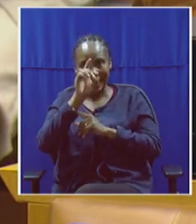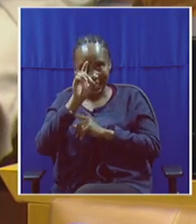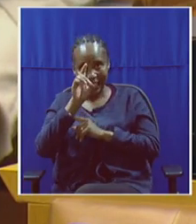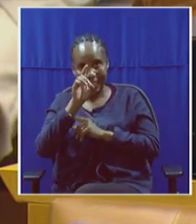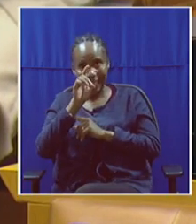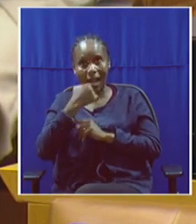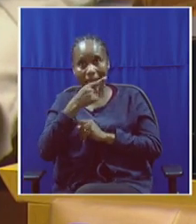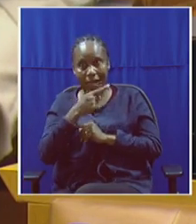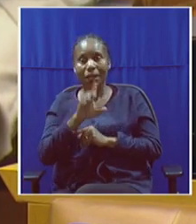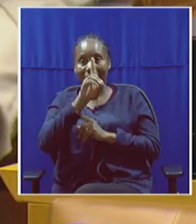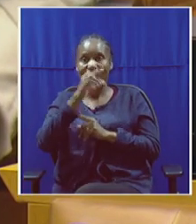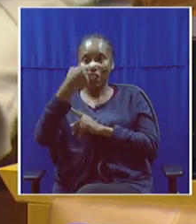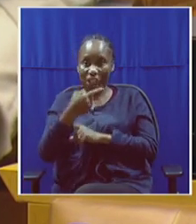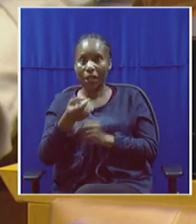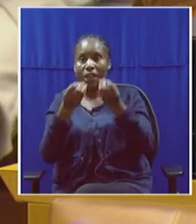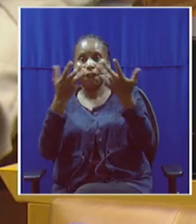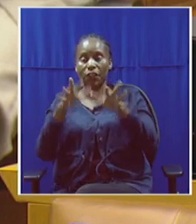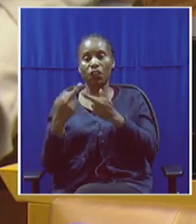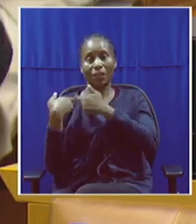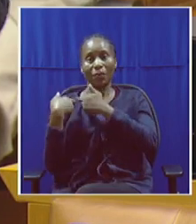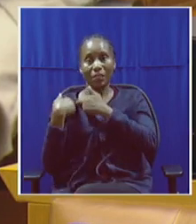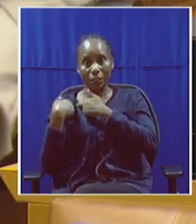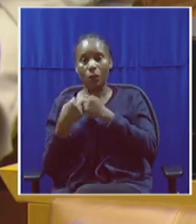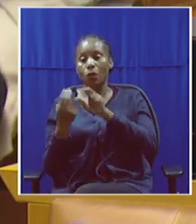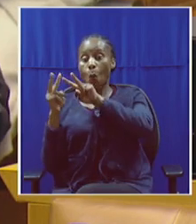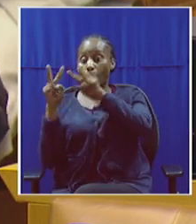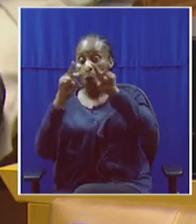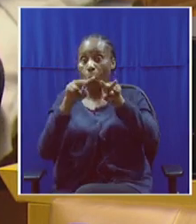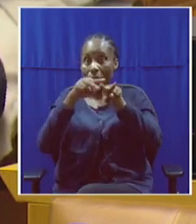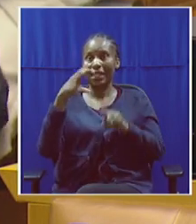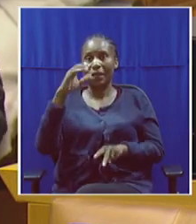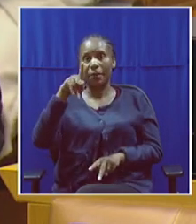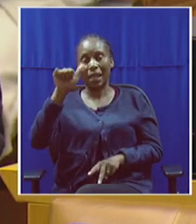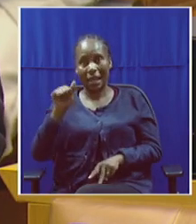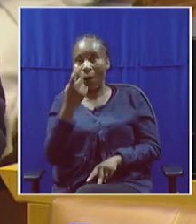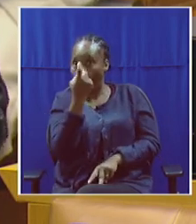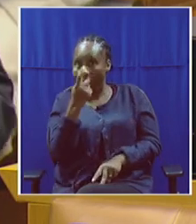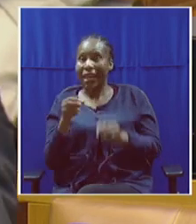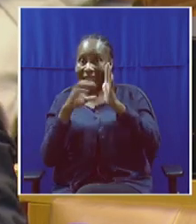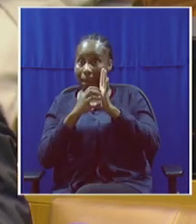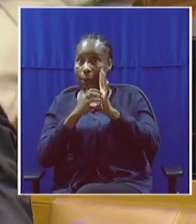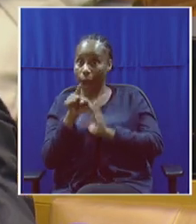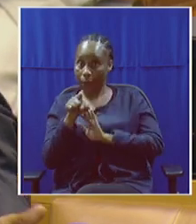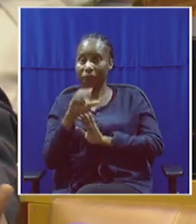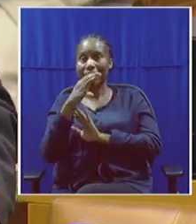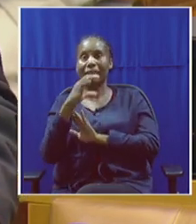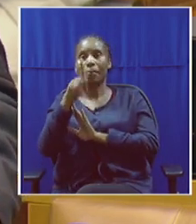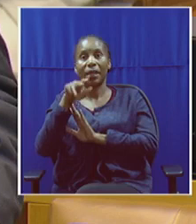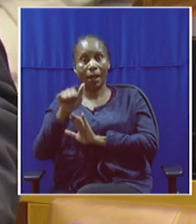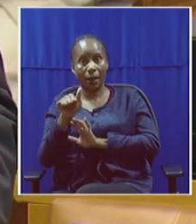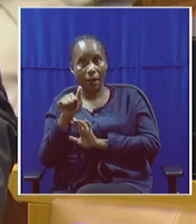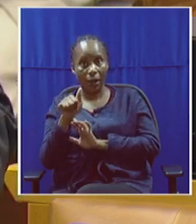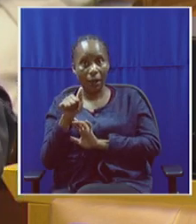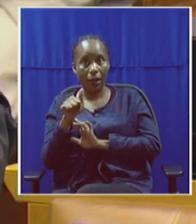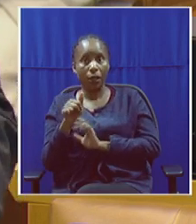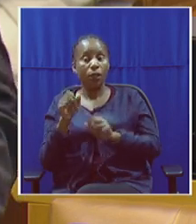a responsibility to oversee a CPA that's one example of such a CPA you know what happened when when